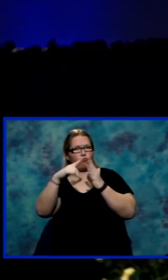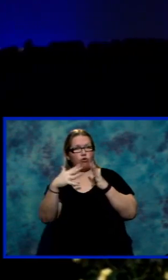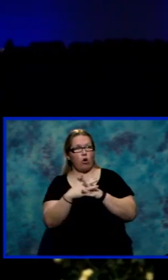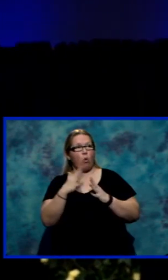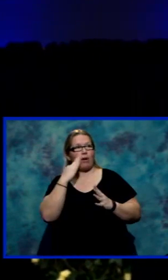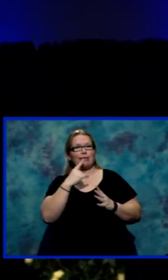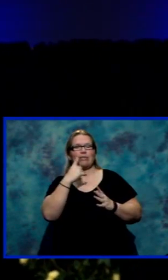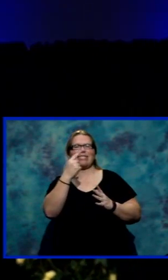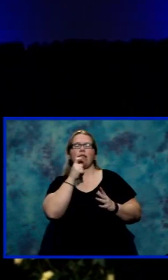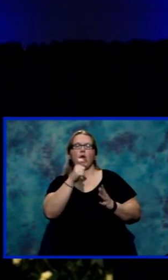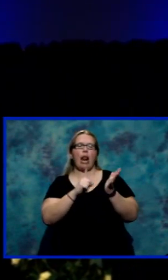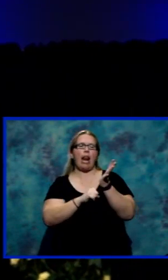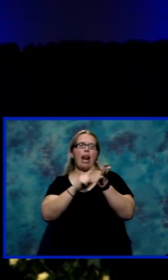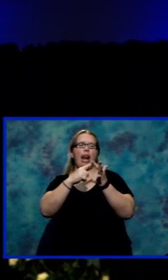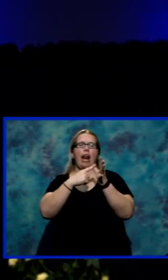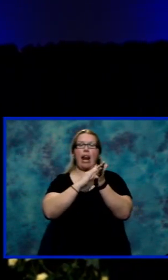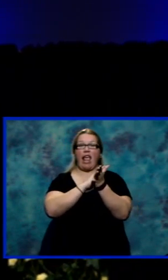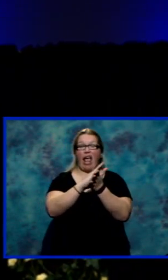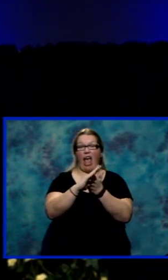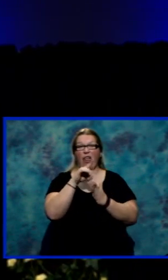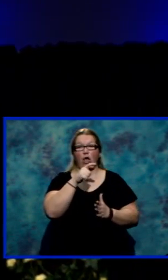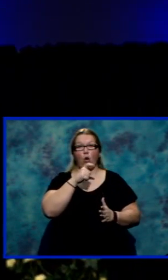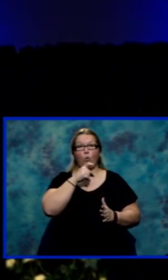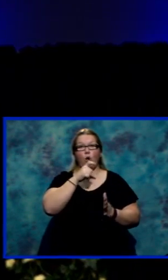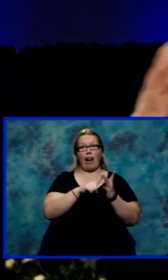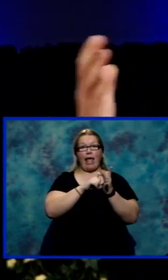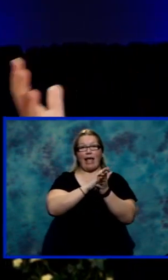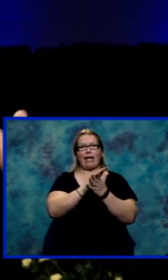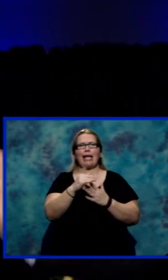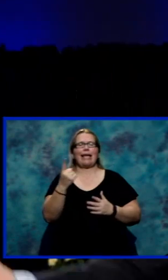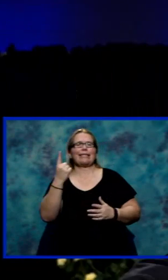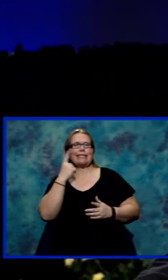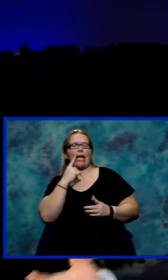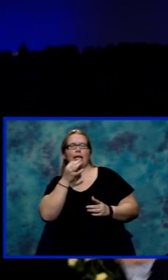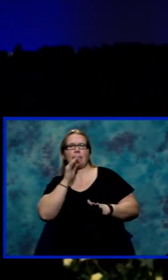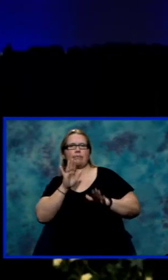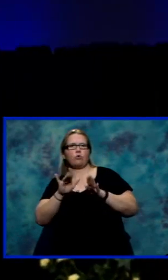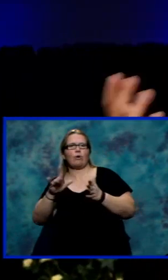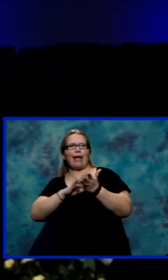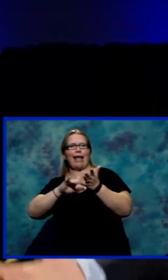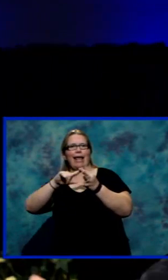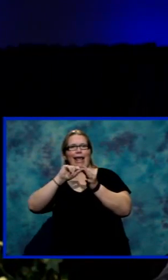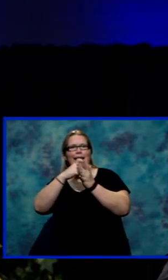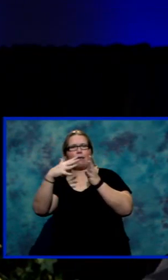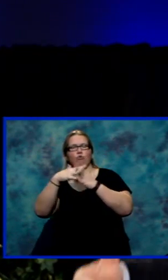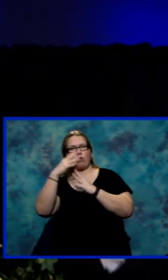name Leah, the word Leah actually sounds very similar to a Hebrew word meaning